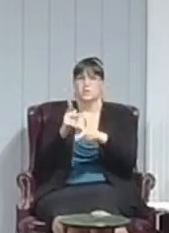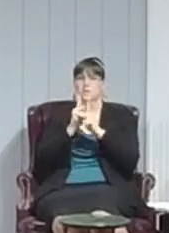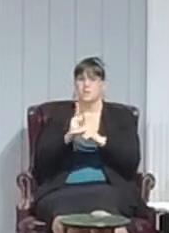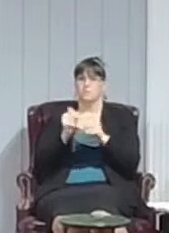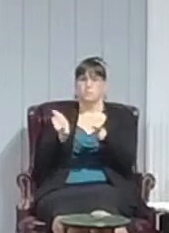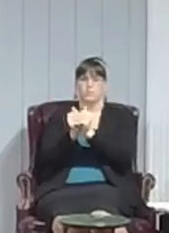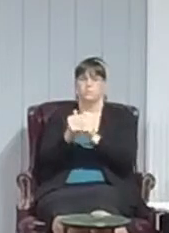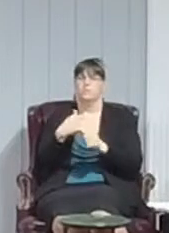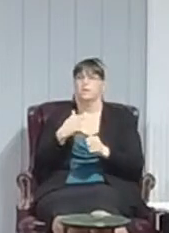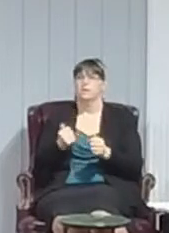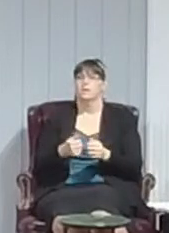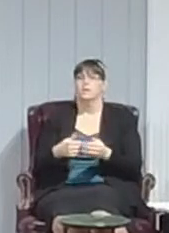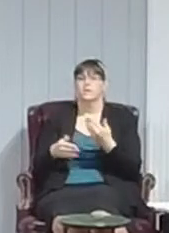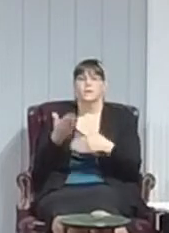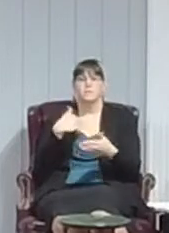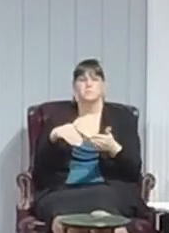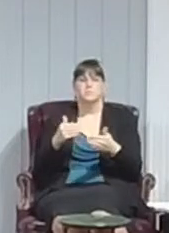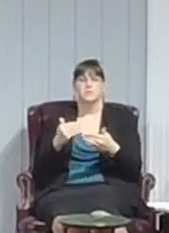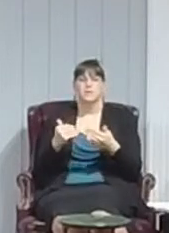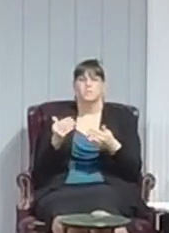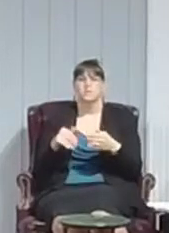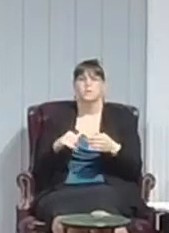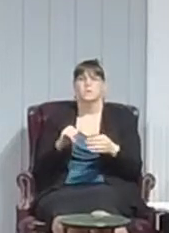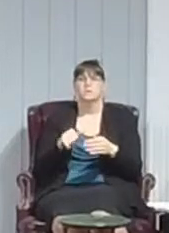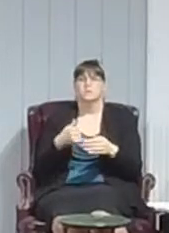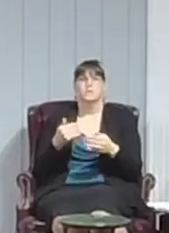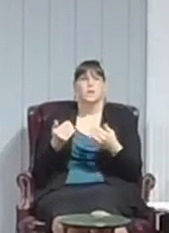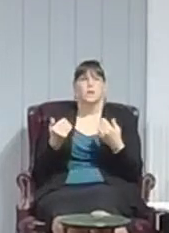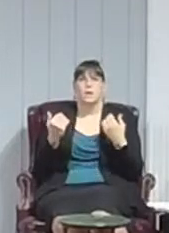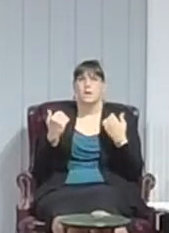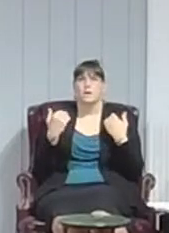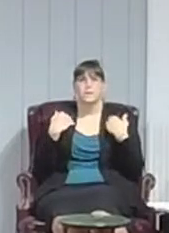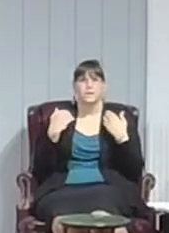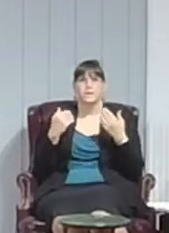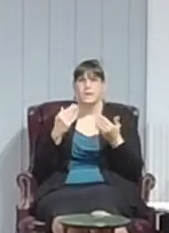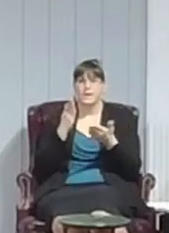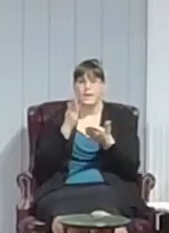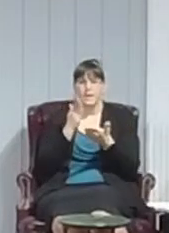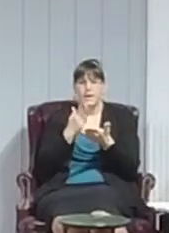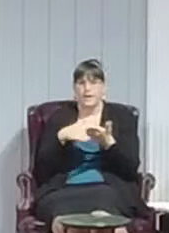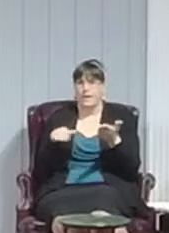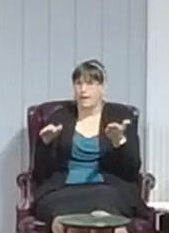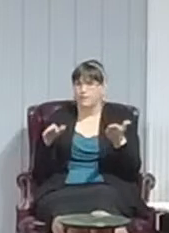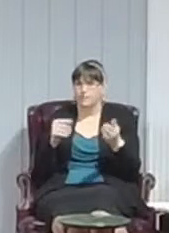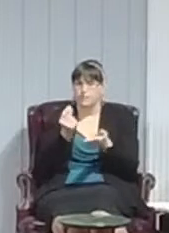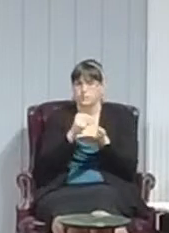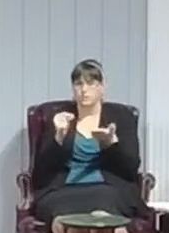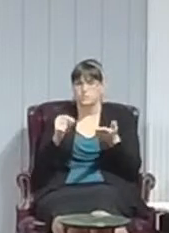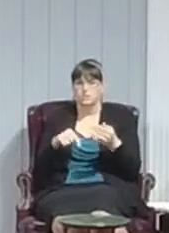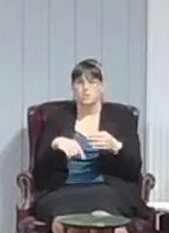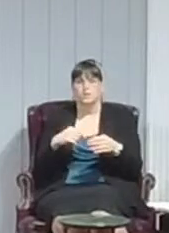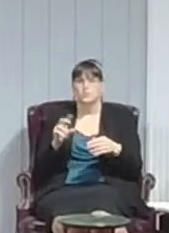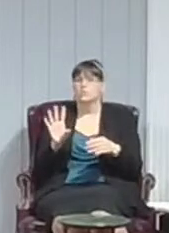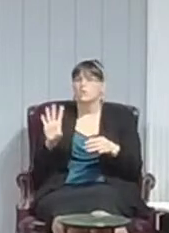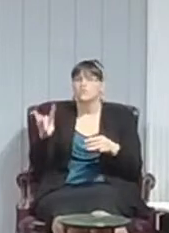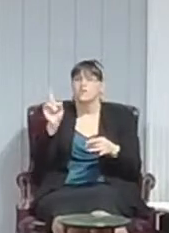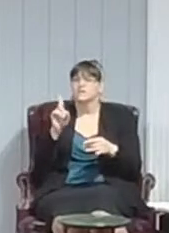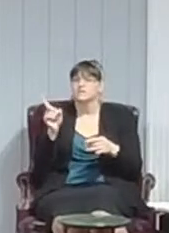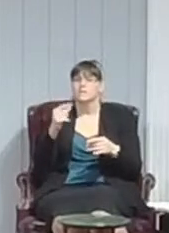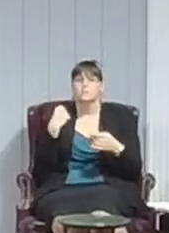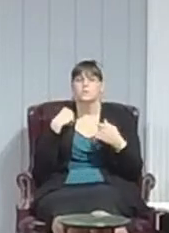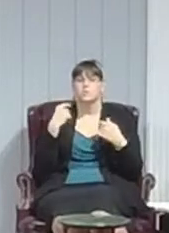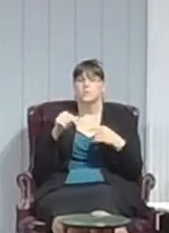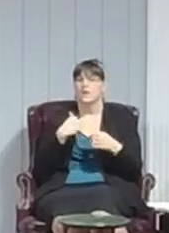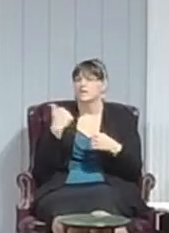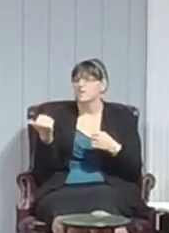And they'd come up afterwards and say, well, you know, Ken, I just didn't get half your notes. Well, go find someone you got this half, and find someone who got the other